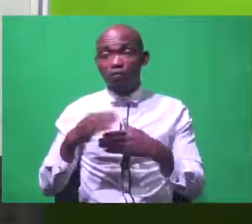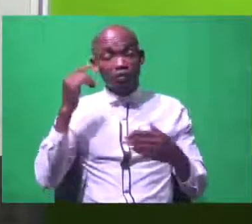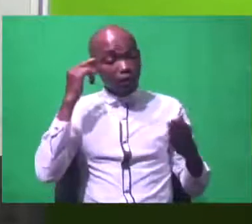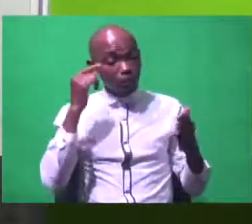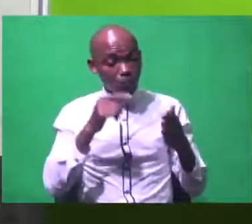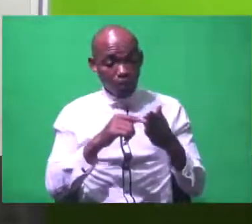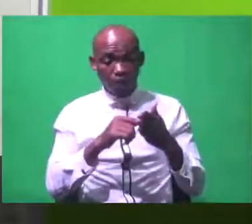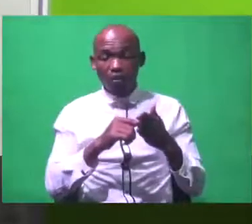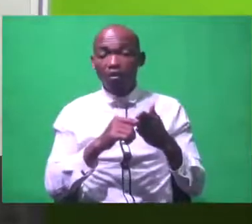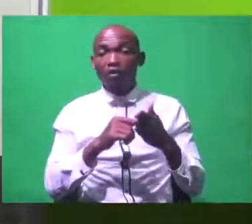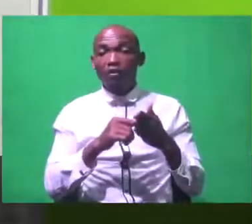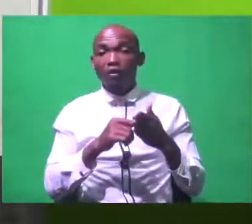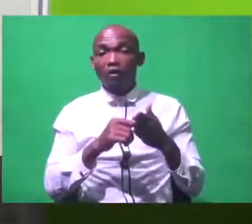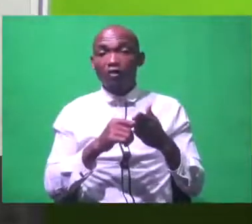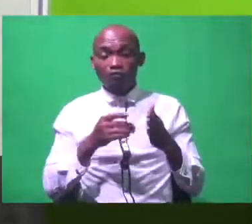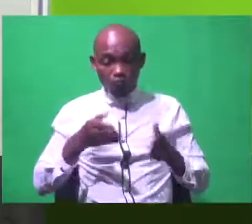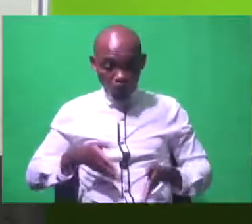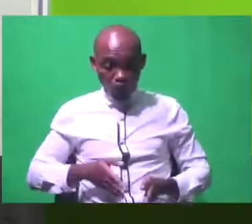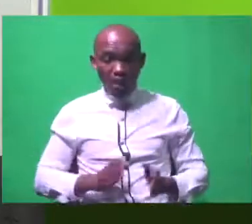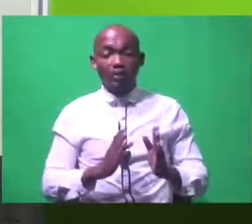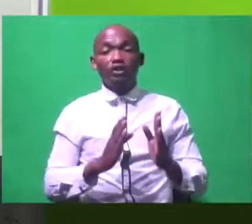of production,